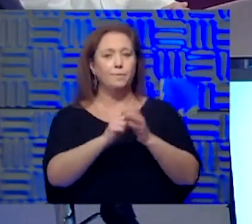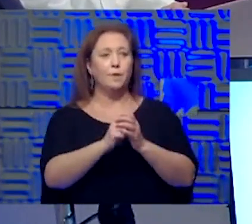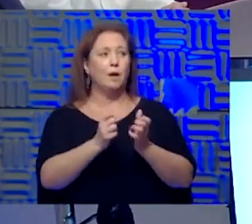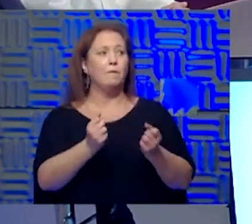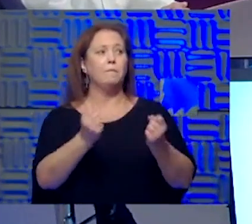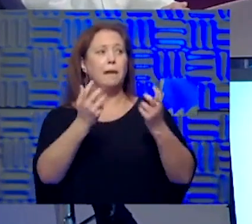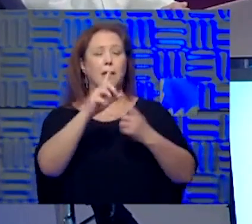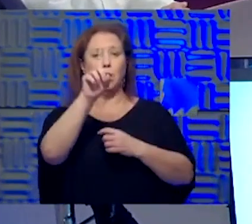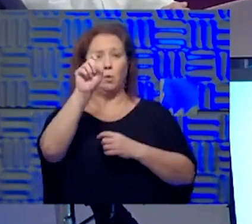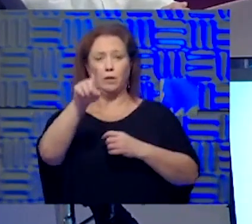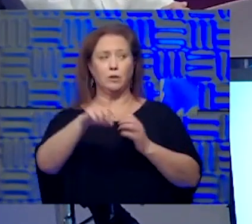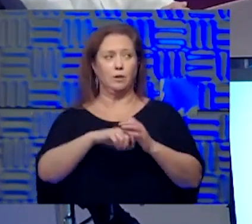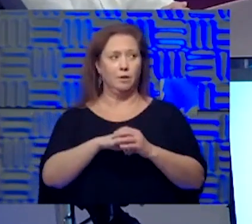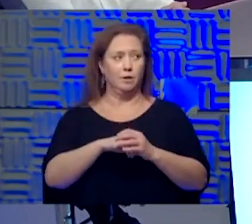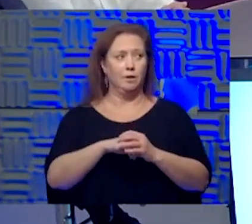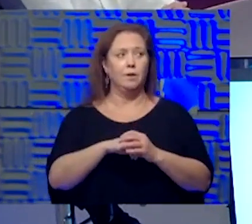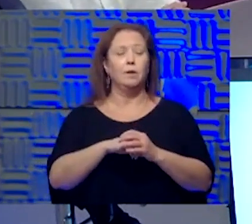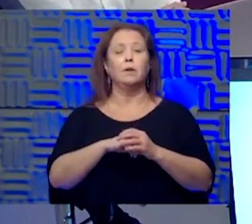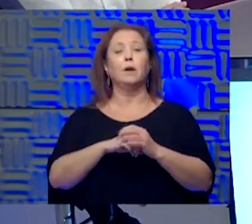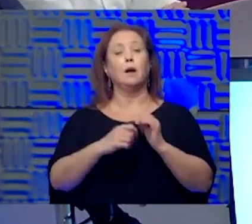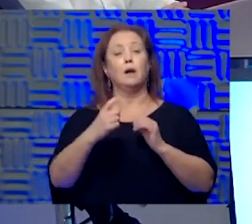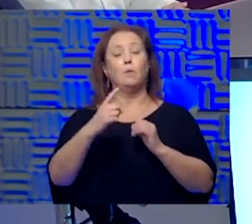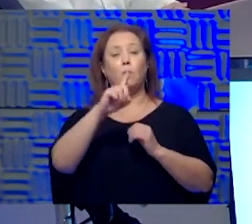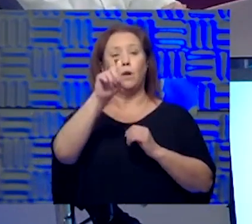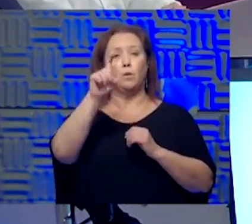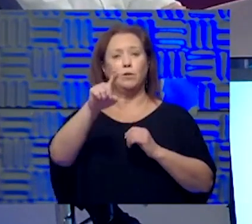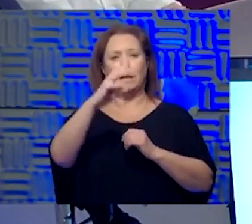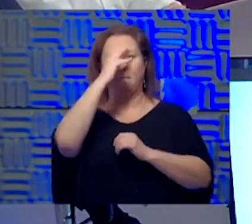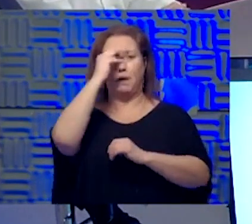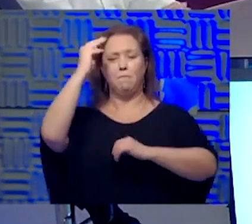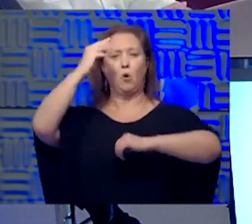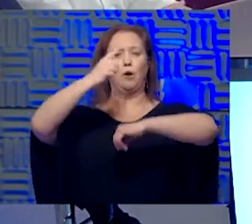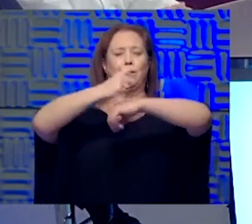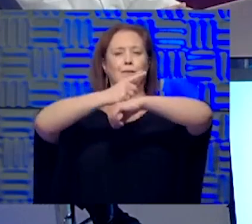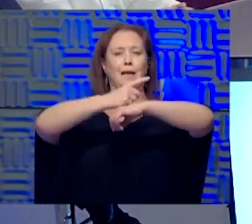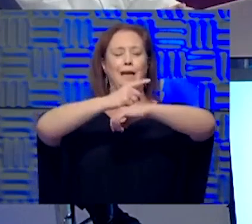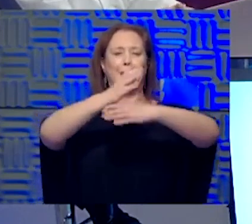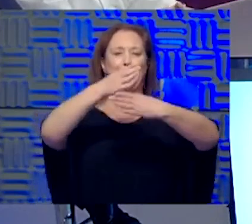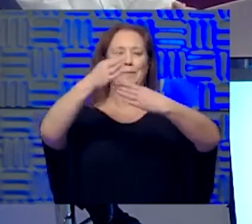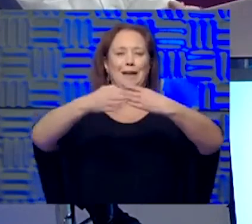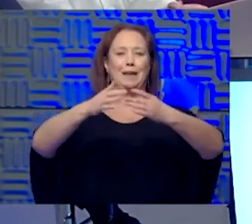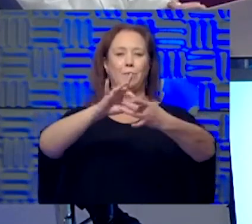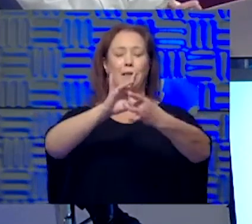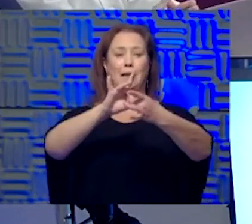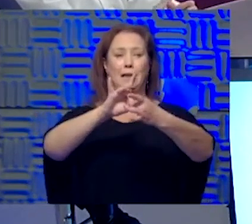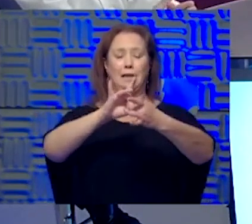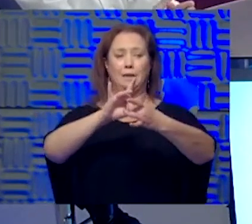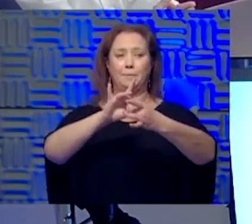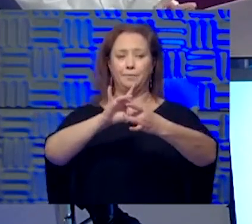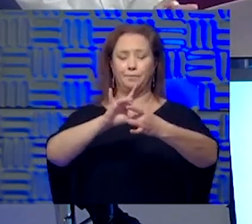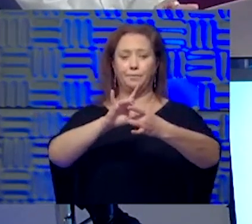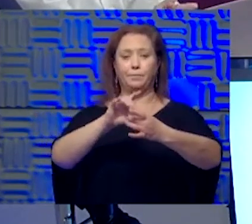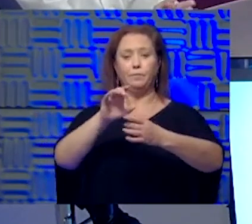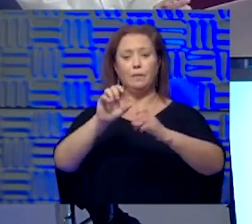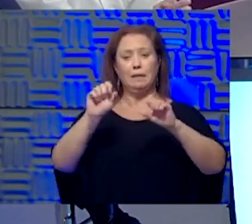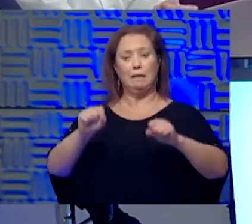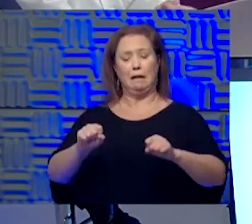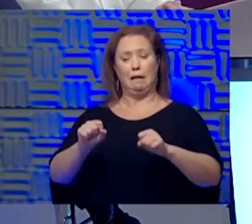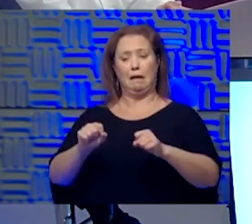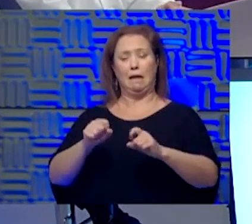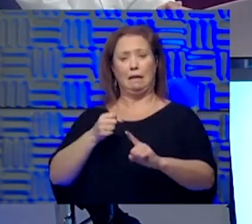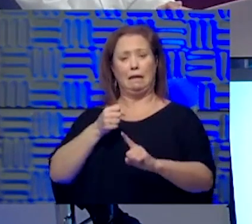lots, so you just tell me when we can't do any more. Here's one that's more Memorial Day and weekend. Can I get COVID